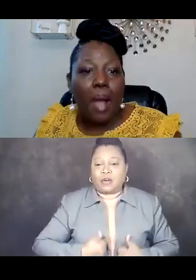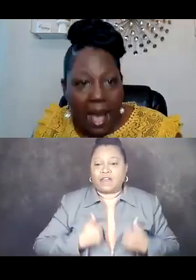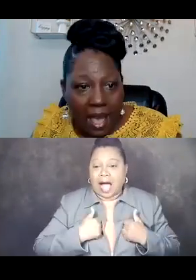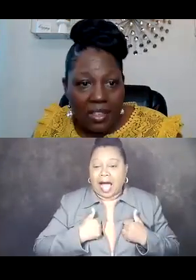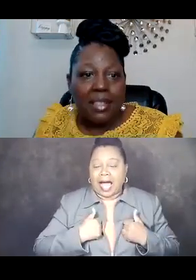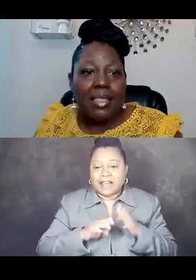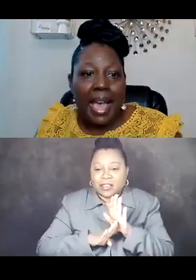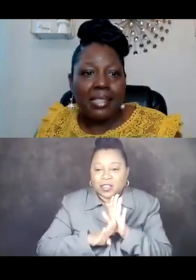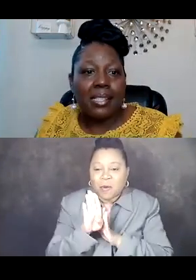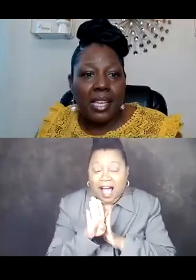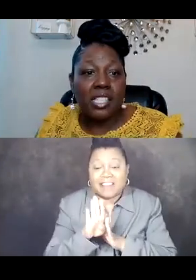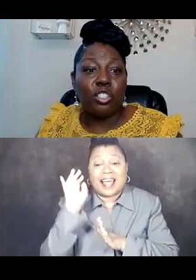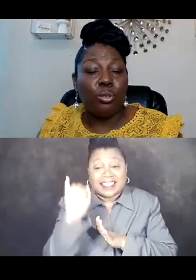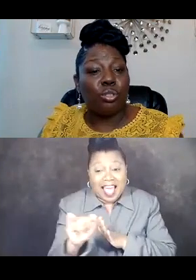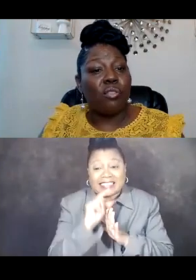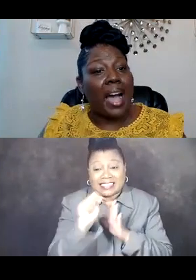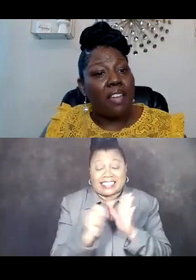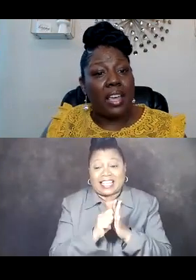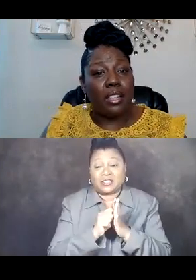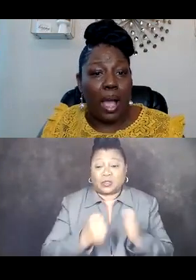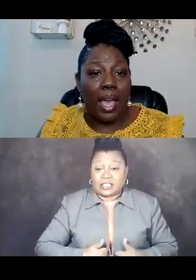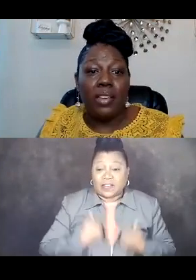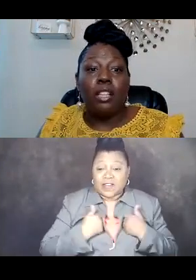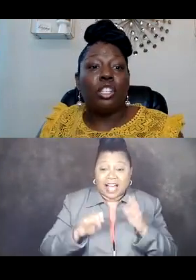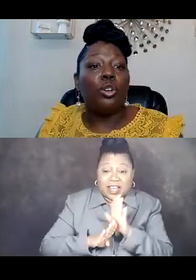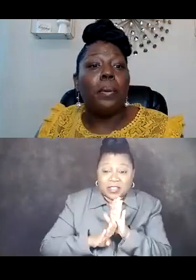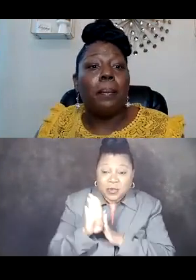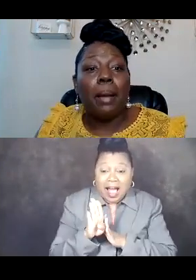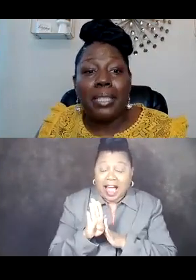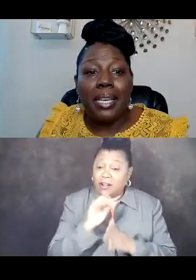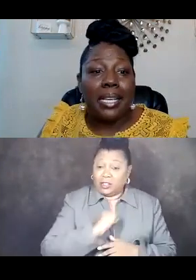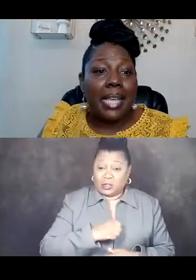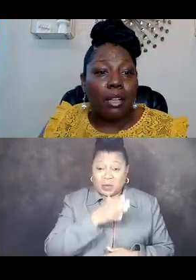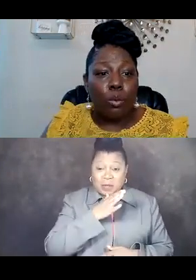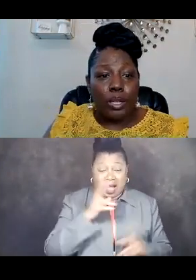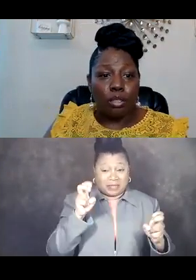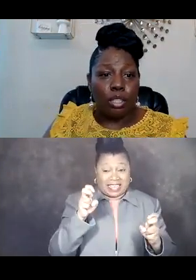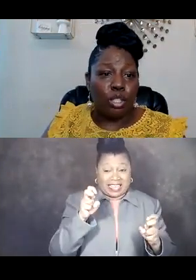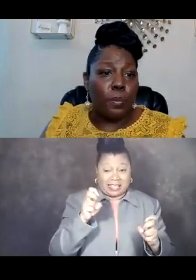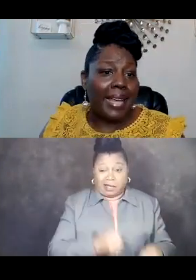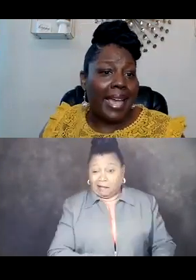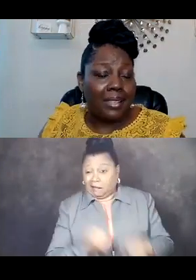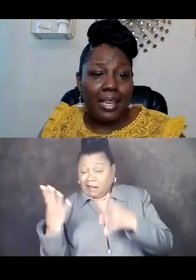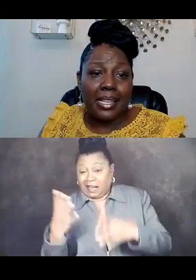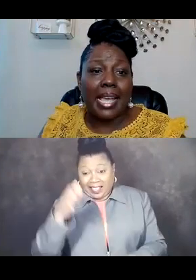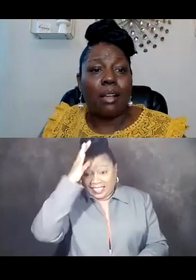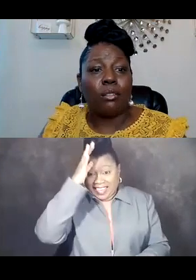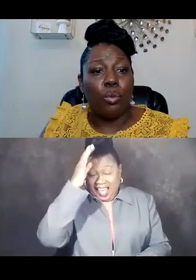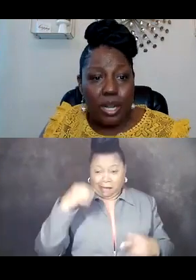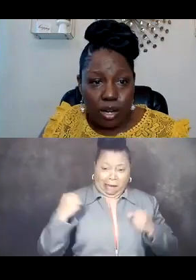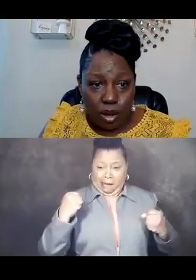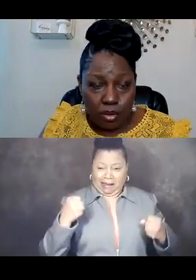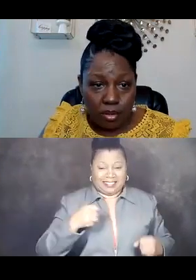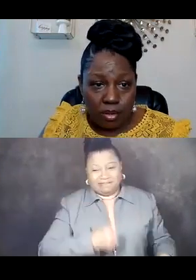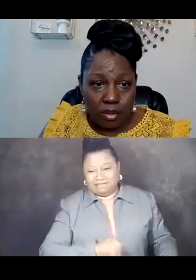and thrive. That is the season to survive and thrive. The super mom thing is out the window. The super dad thing is out